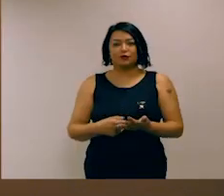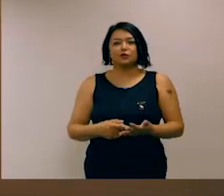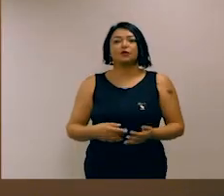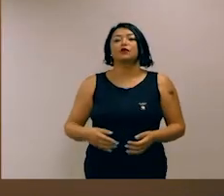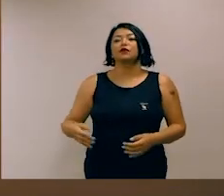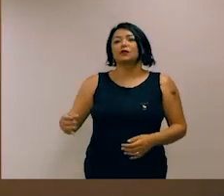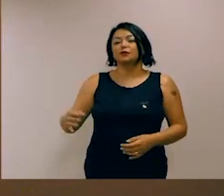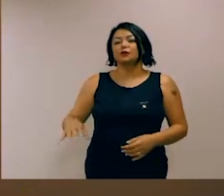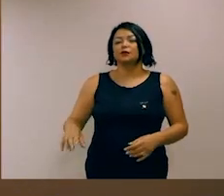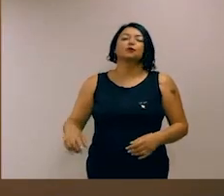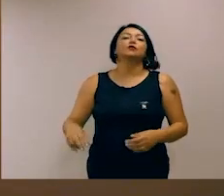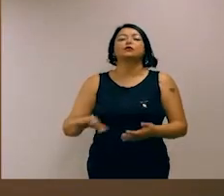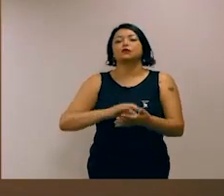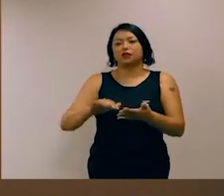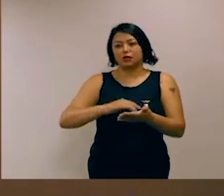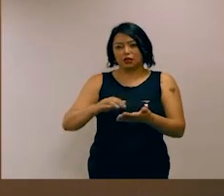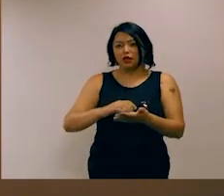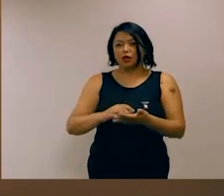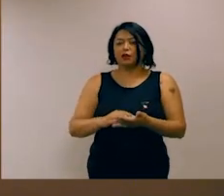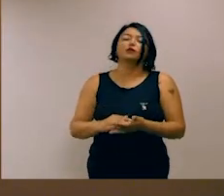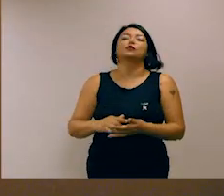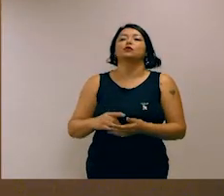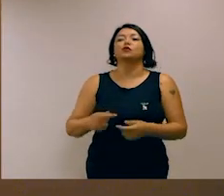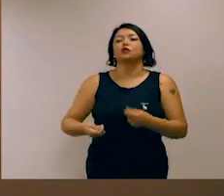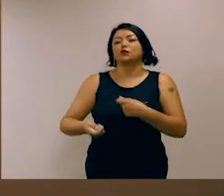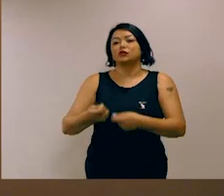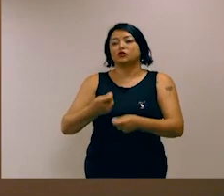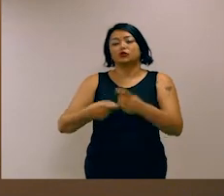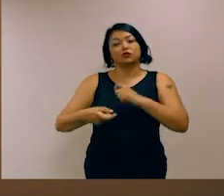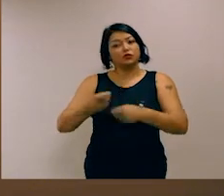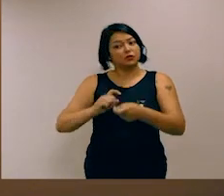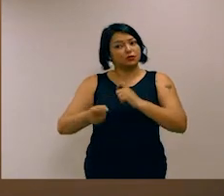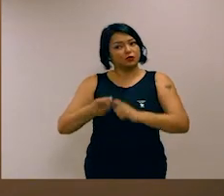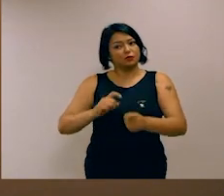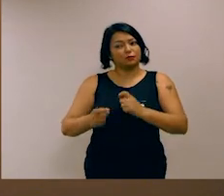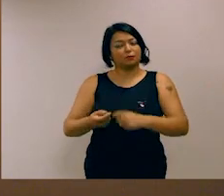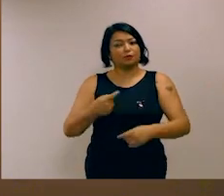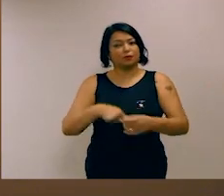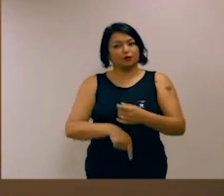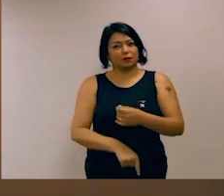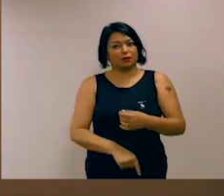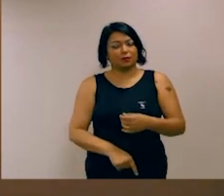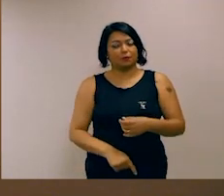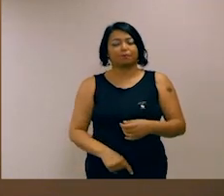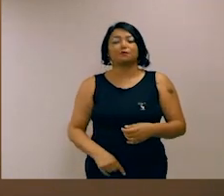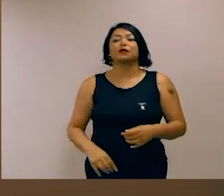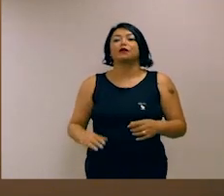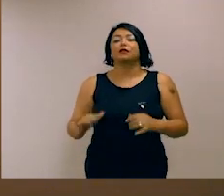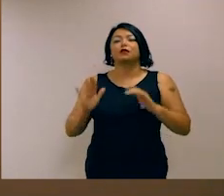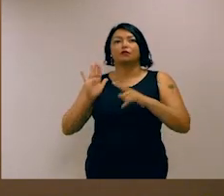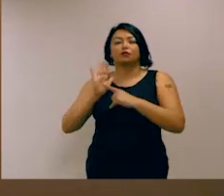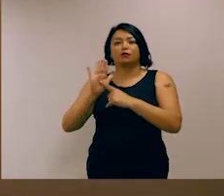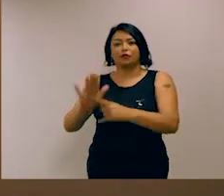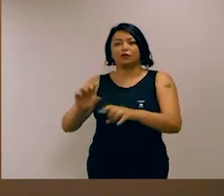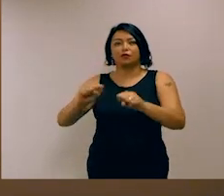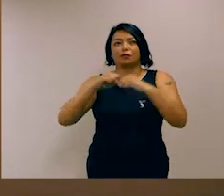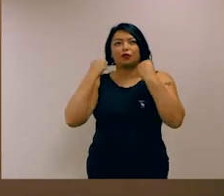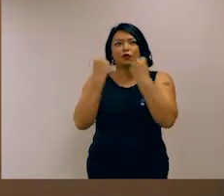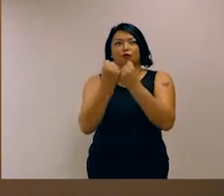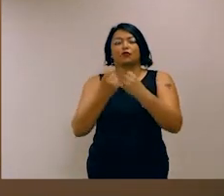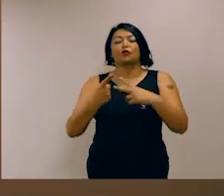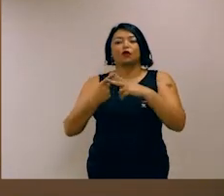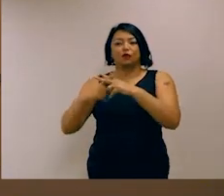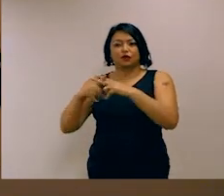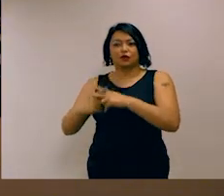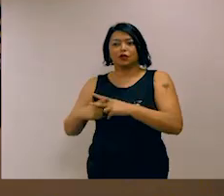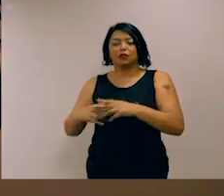the Secretary for External Control of Information of TCU, Wesley Vaz. He